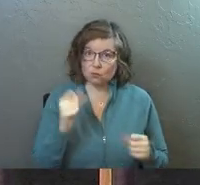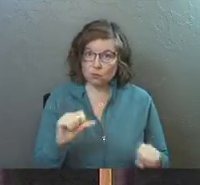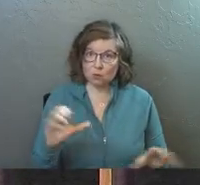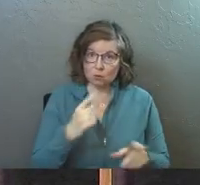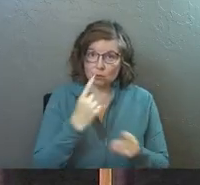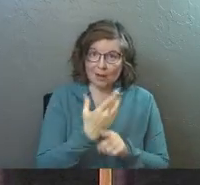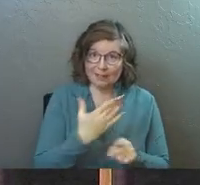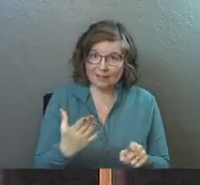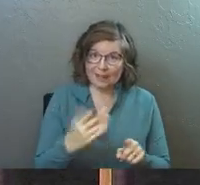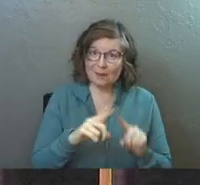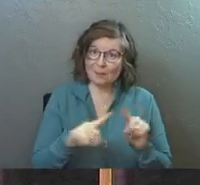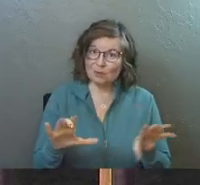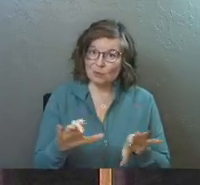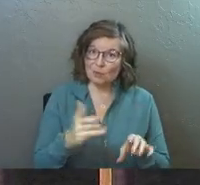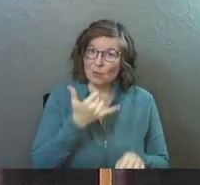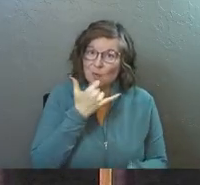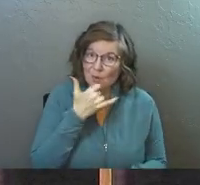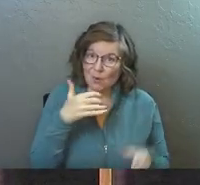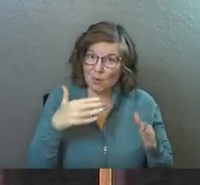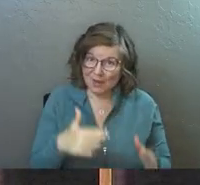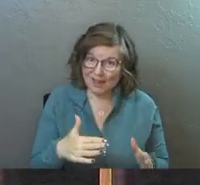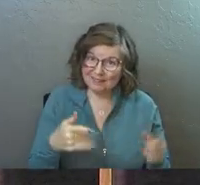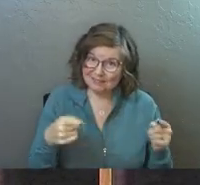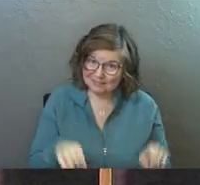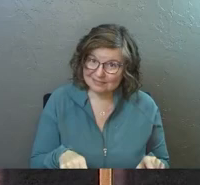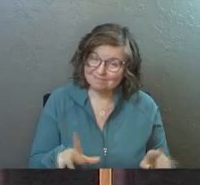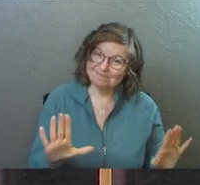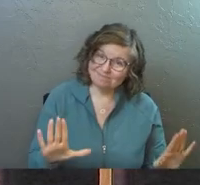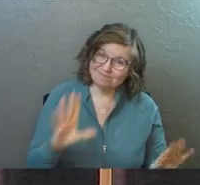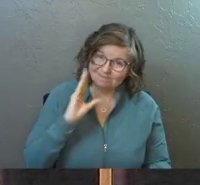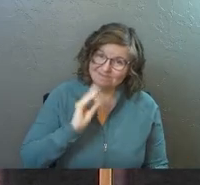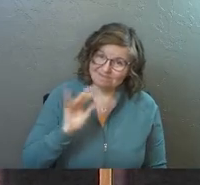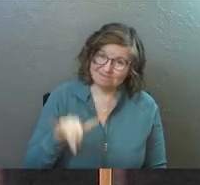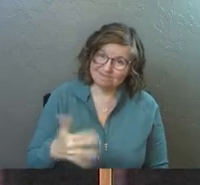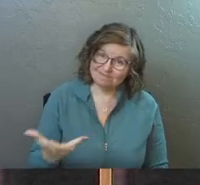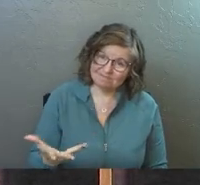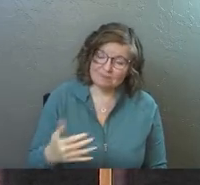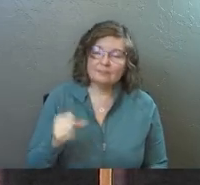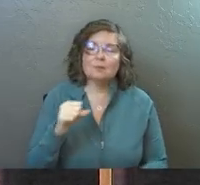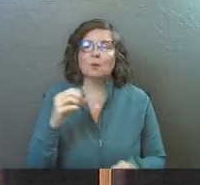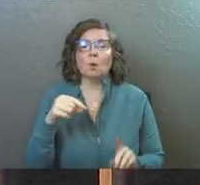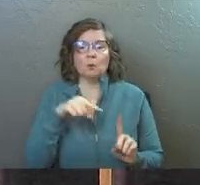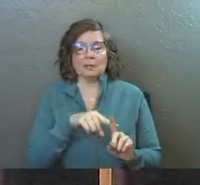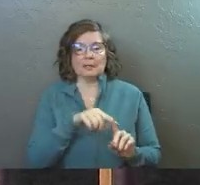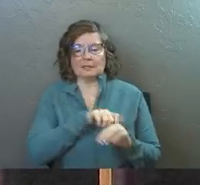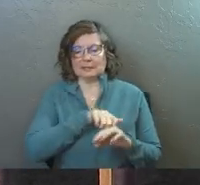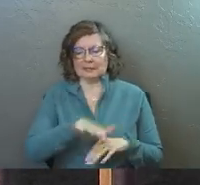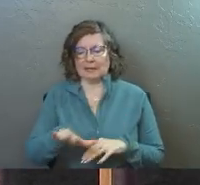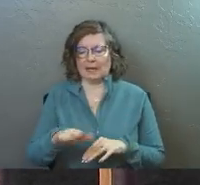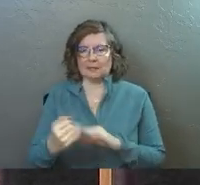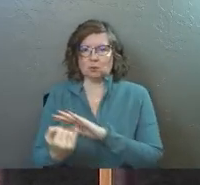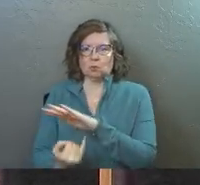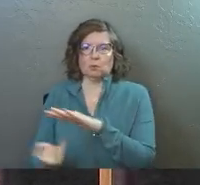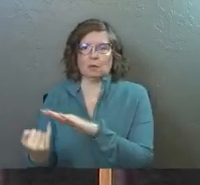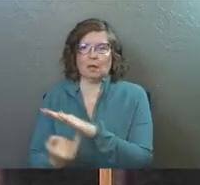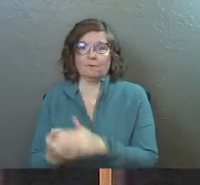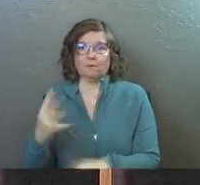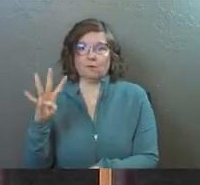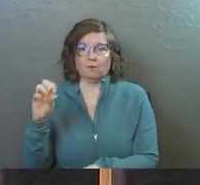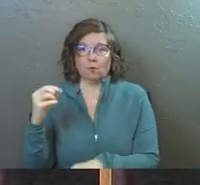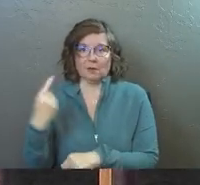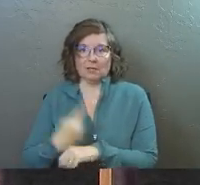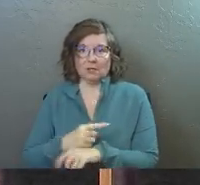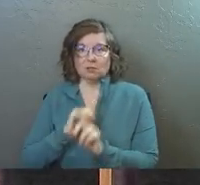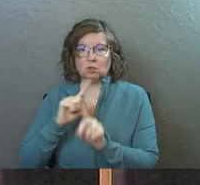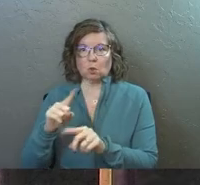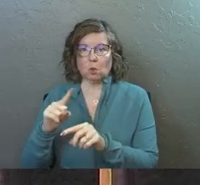right thing in the wrong way? Yeah, we've all been there. And so he gets sent into exile for 40 years. He goes to